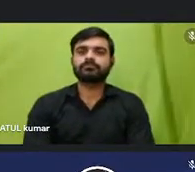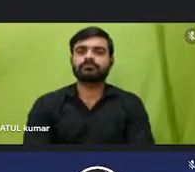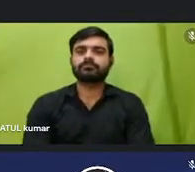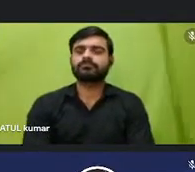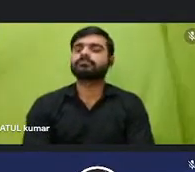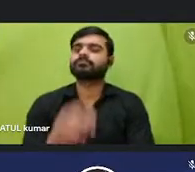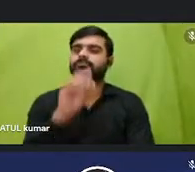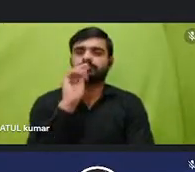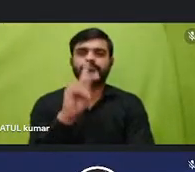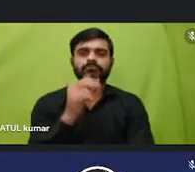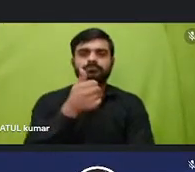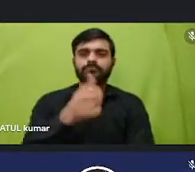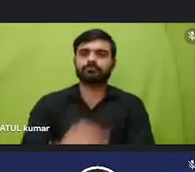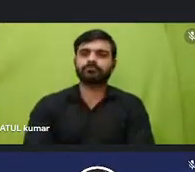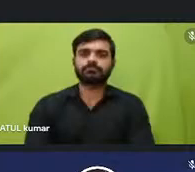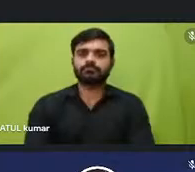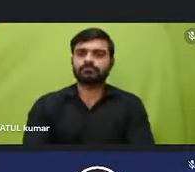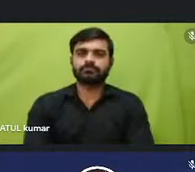Yeah. Yes.